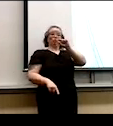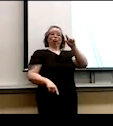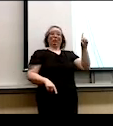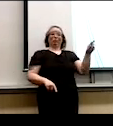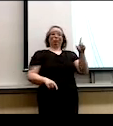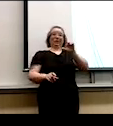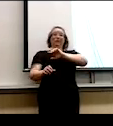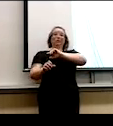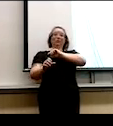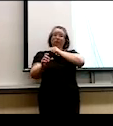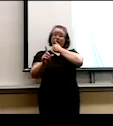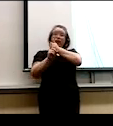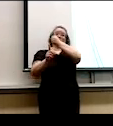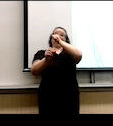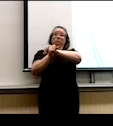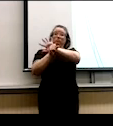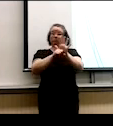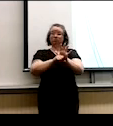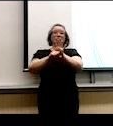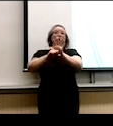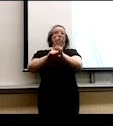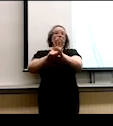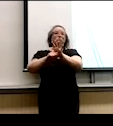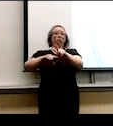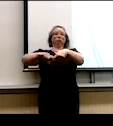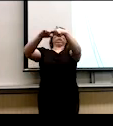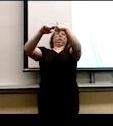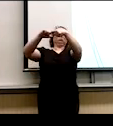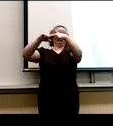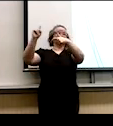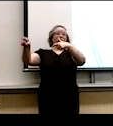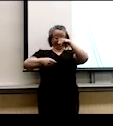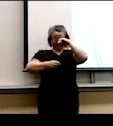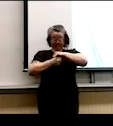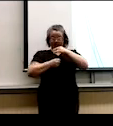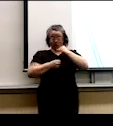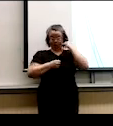environment matters so much, not to be isolated, have your brain stimulated.